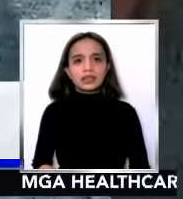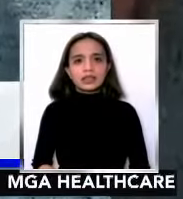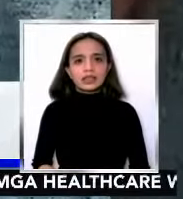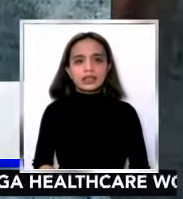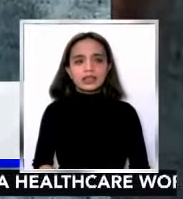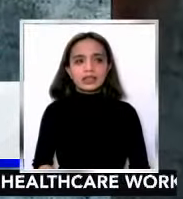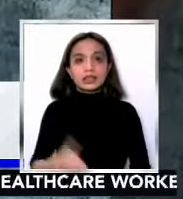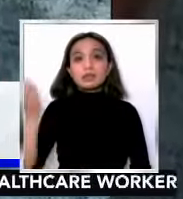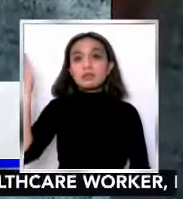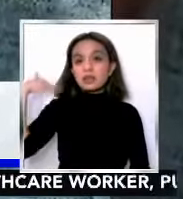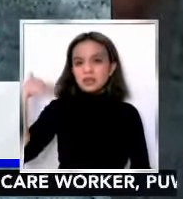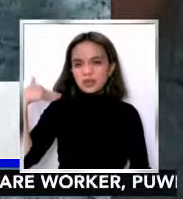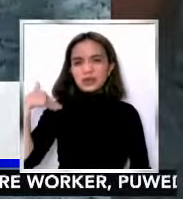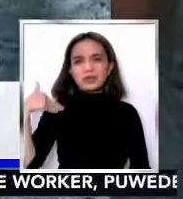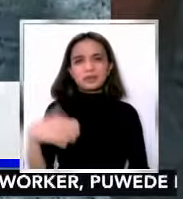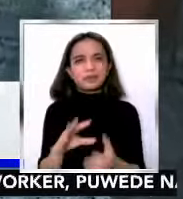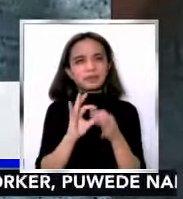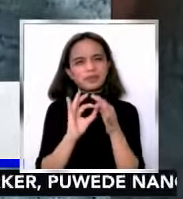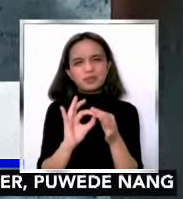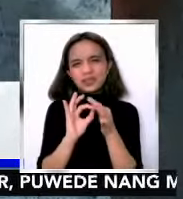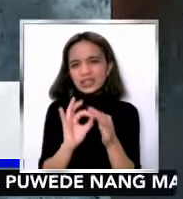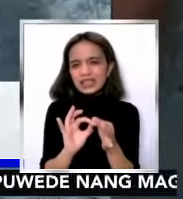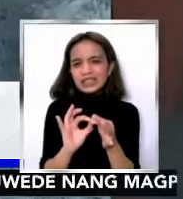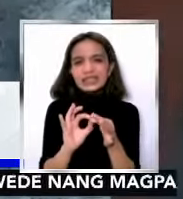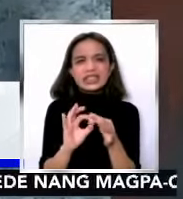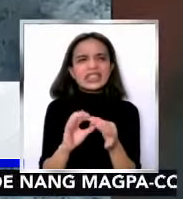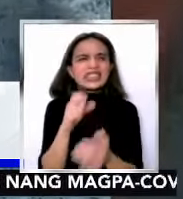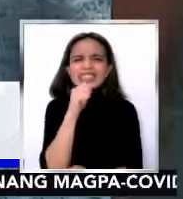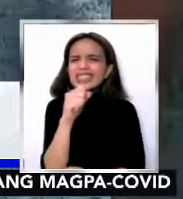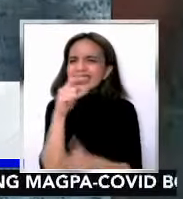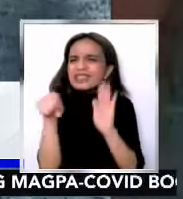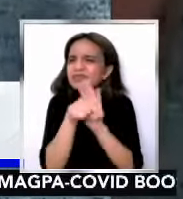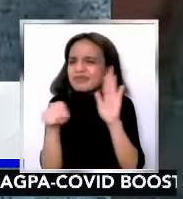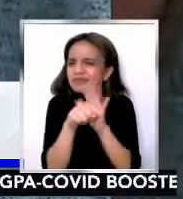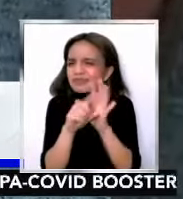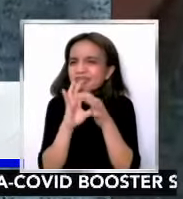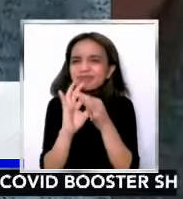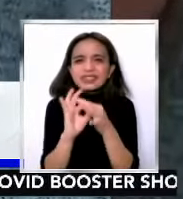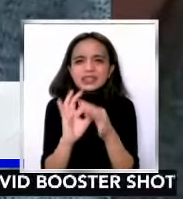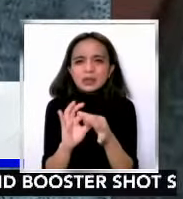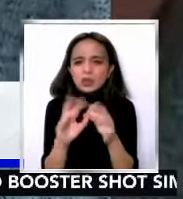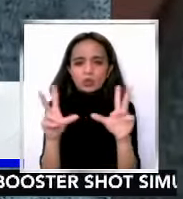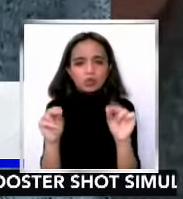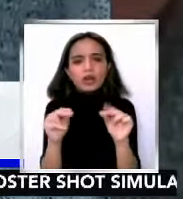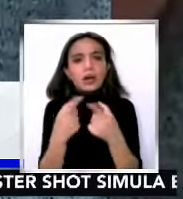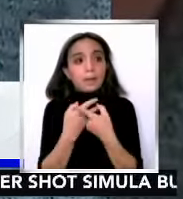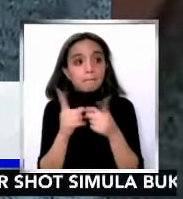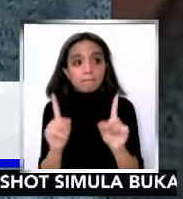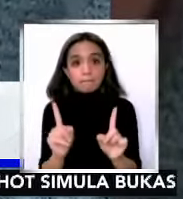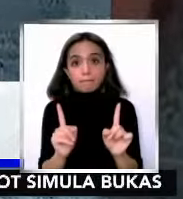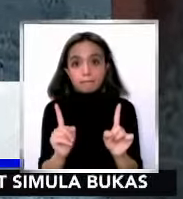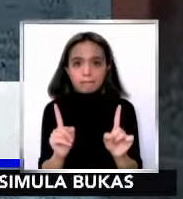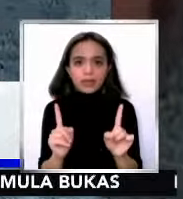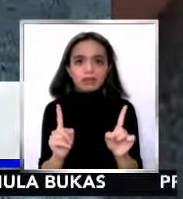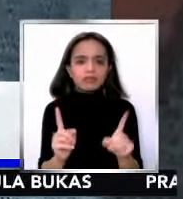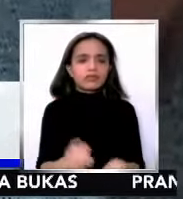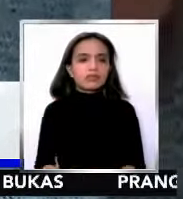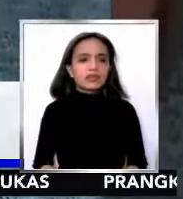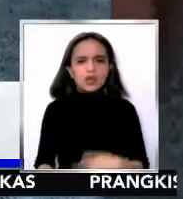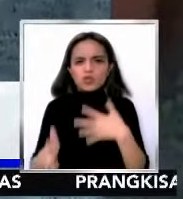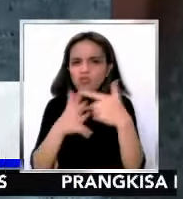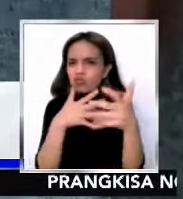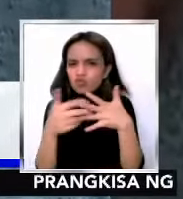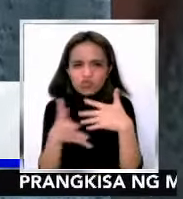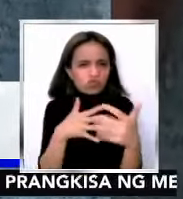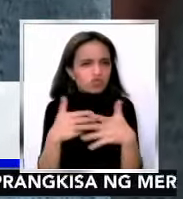relationship. It wasn't really a toxic relationship though, but from there, no matter what type